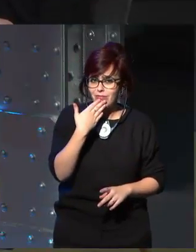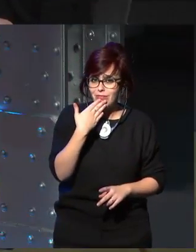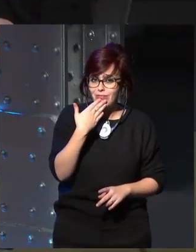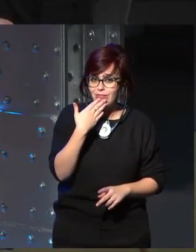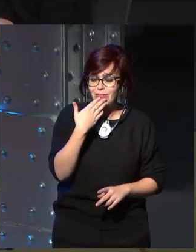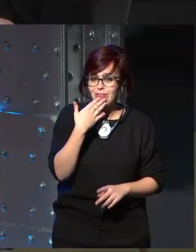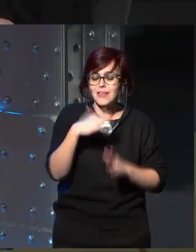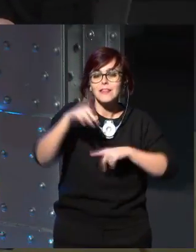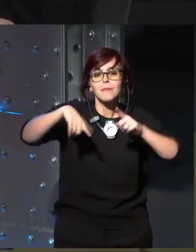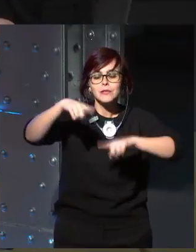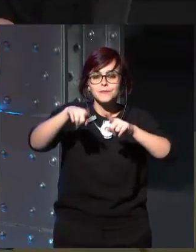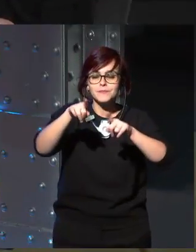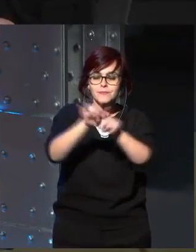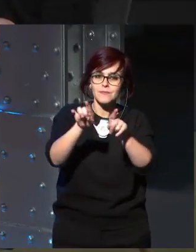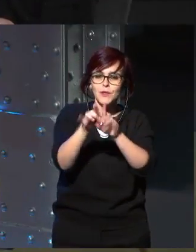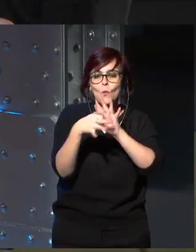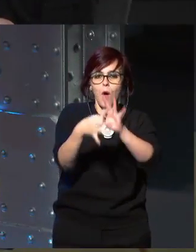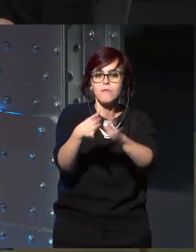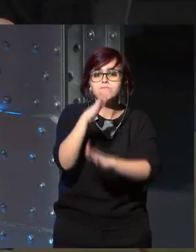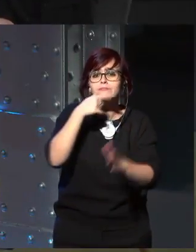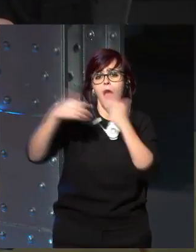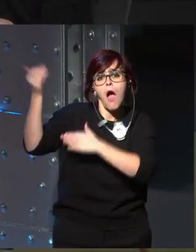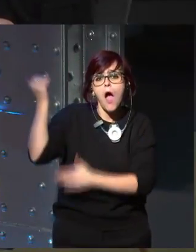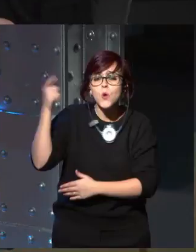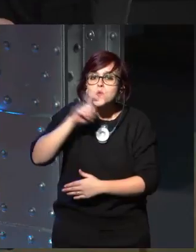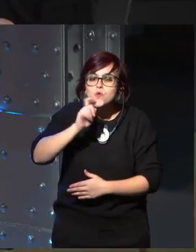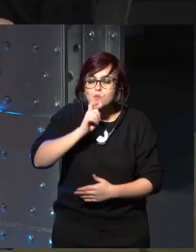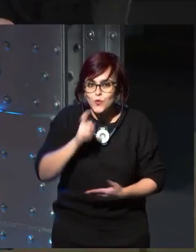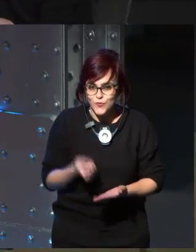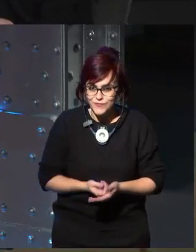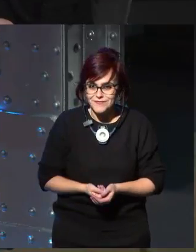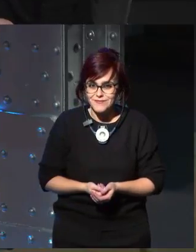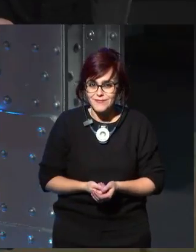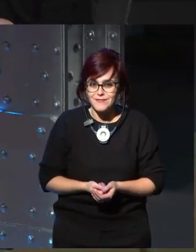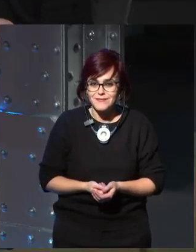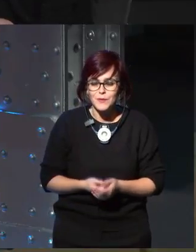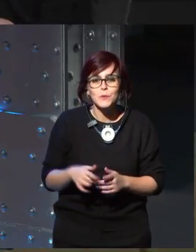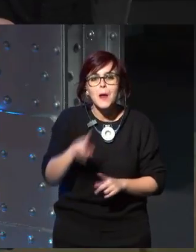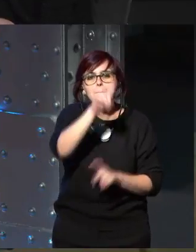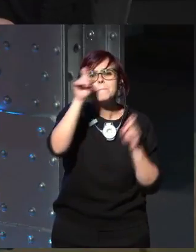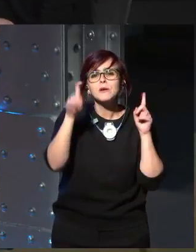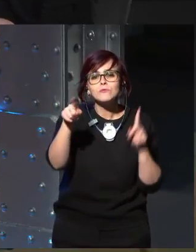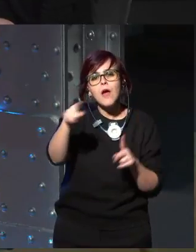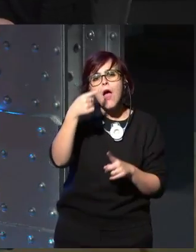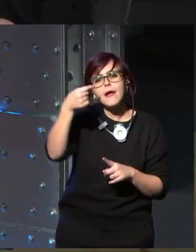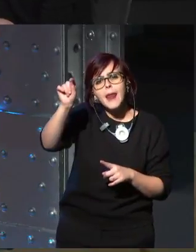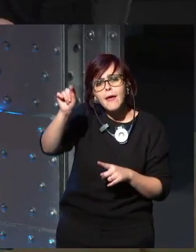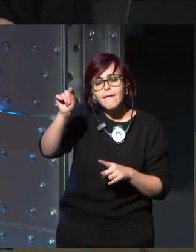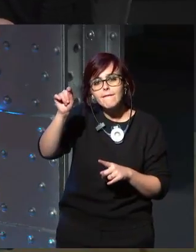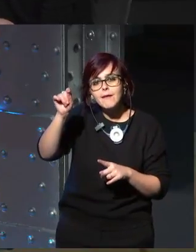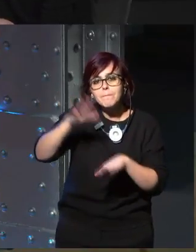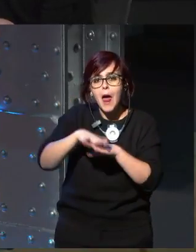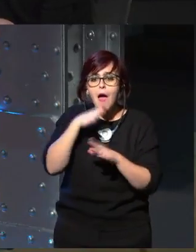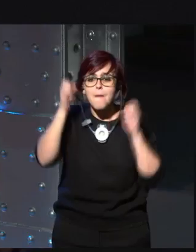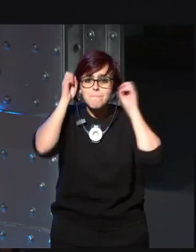our age and how far we are from the things that happened in the past. One of the questions that